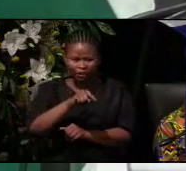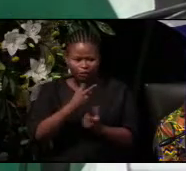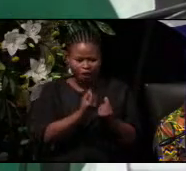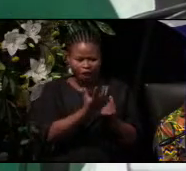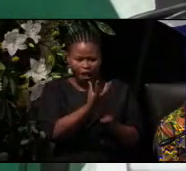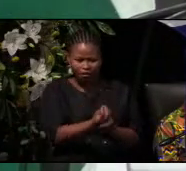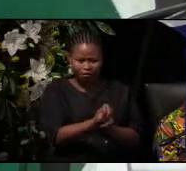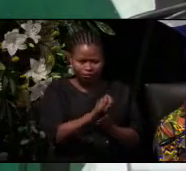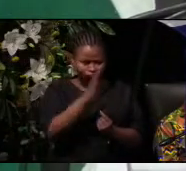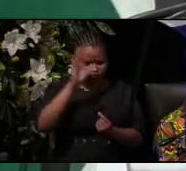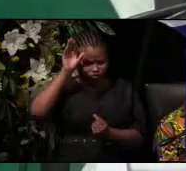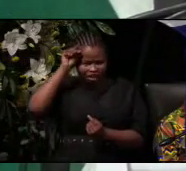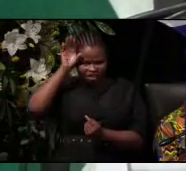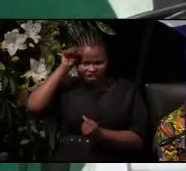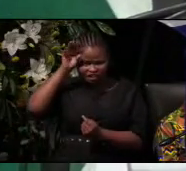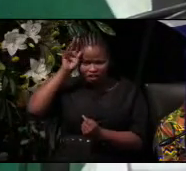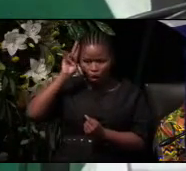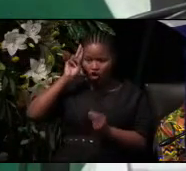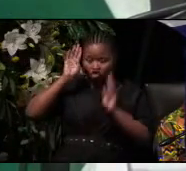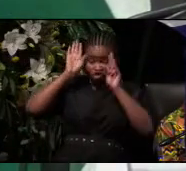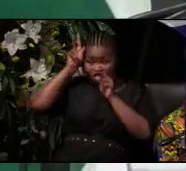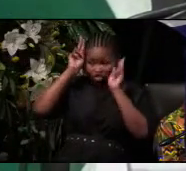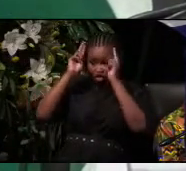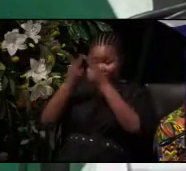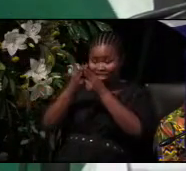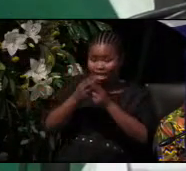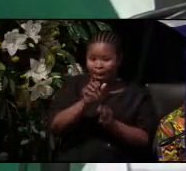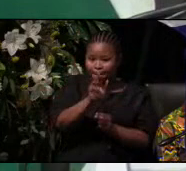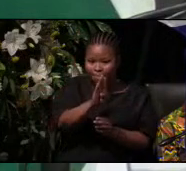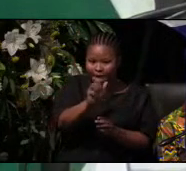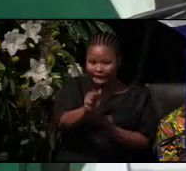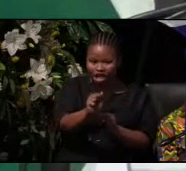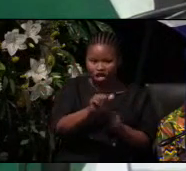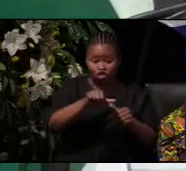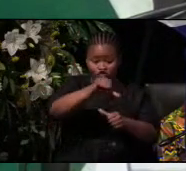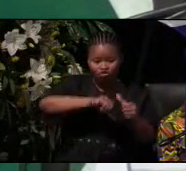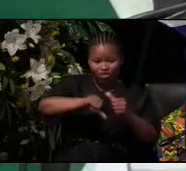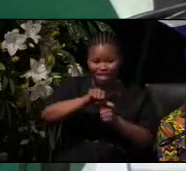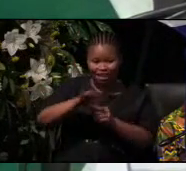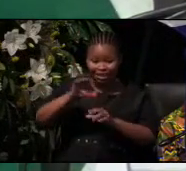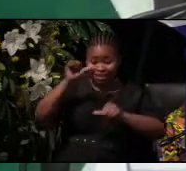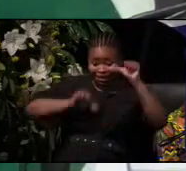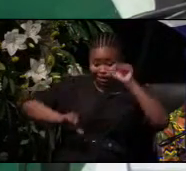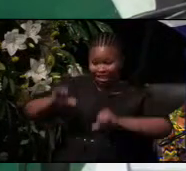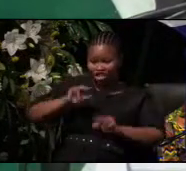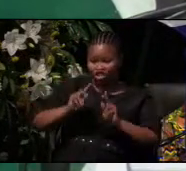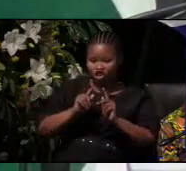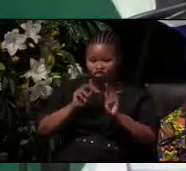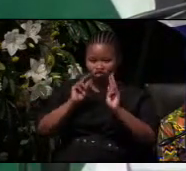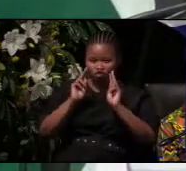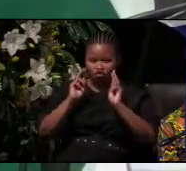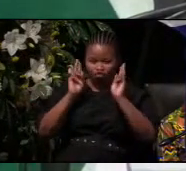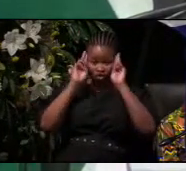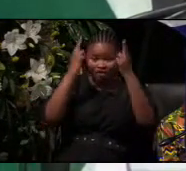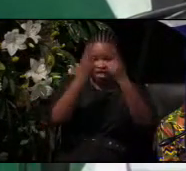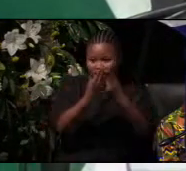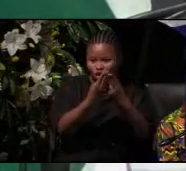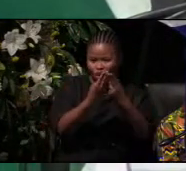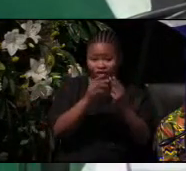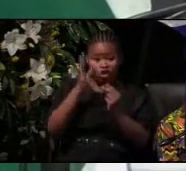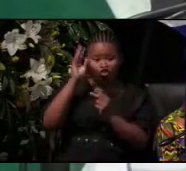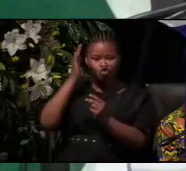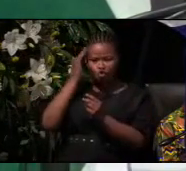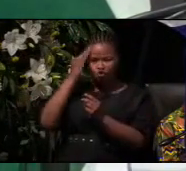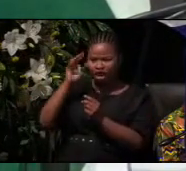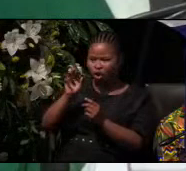acquired his being honors in politics and social sciences from the University of transcase that is